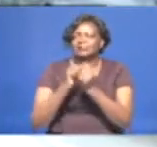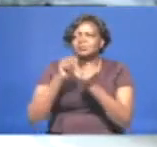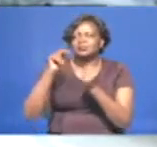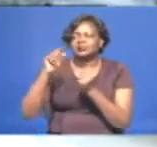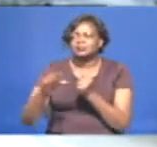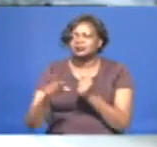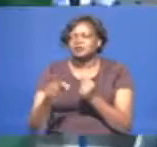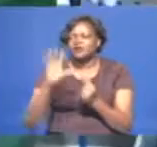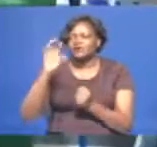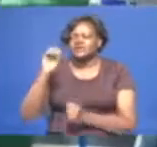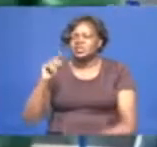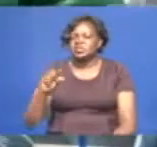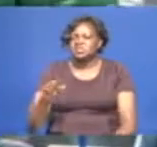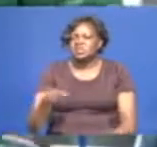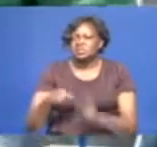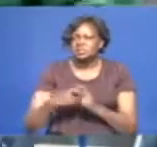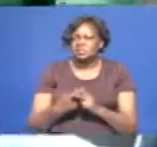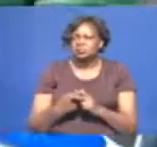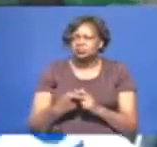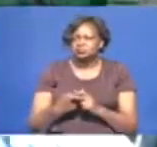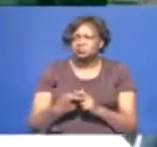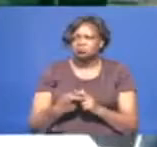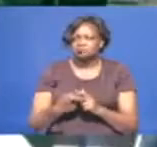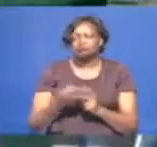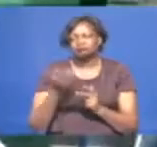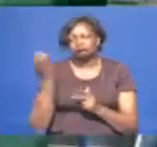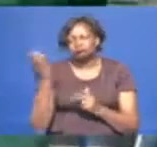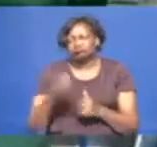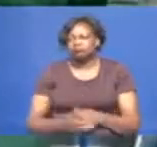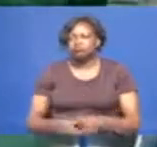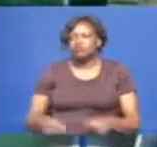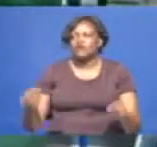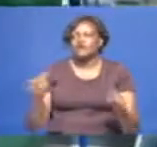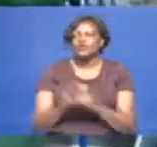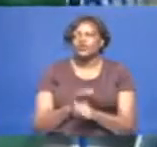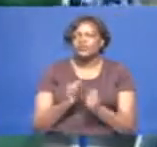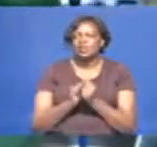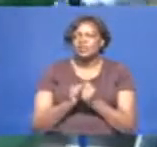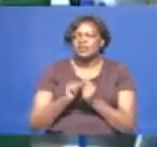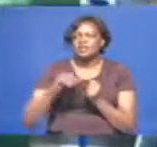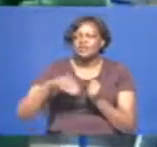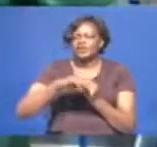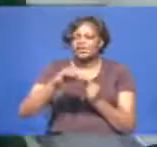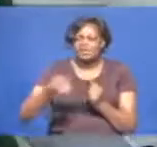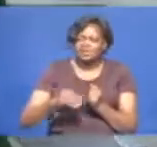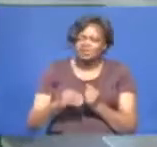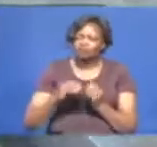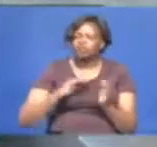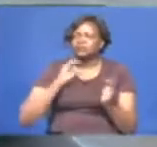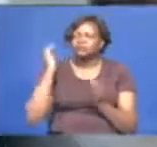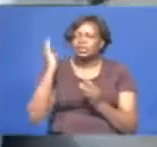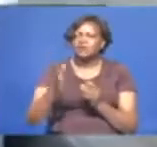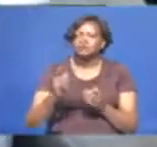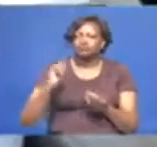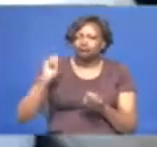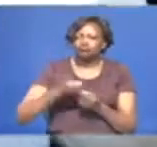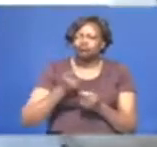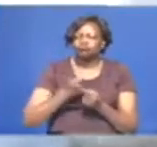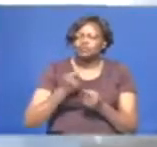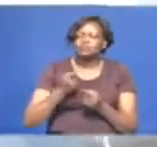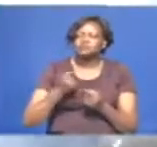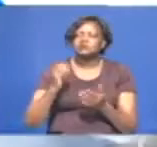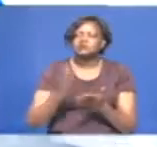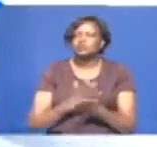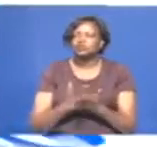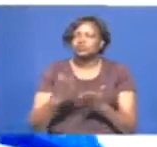kg bags, they start bagging. The bags are then filled up with fertilizer and moved directly to the threading section for sealing.